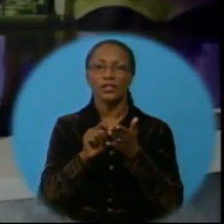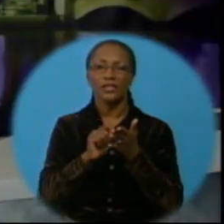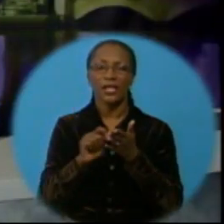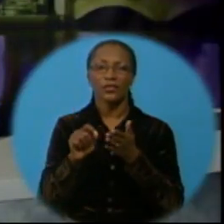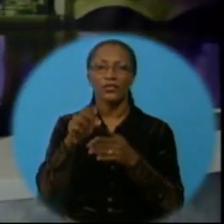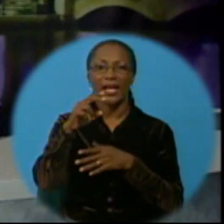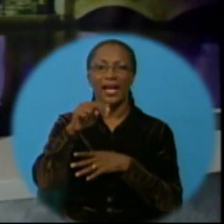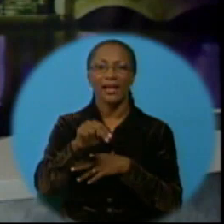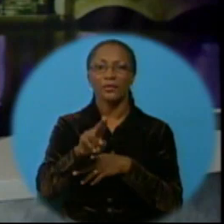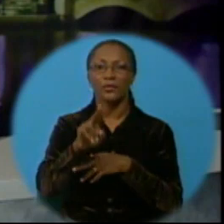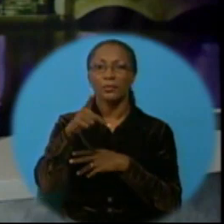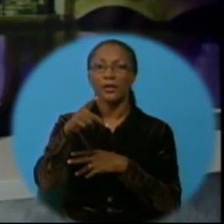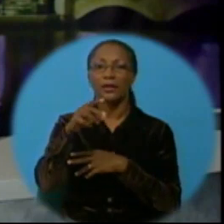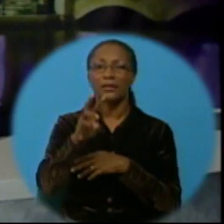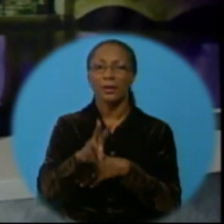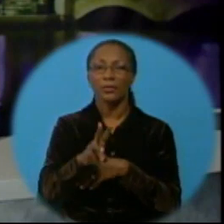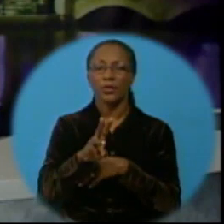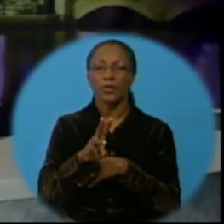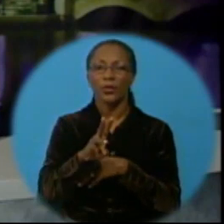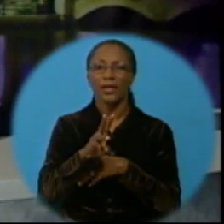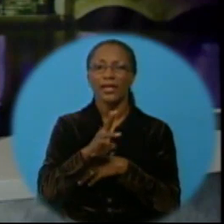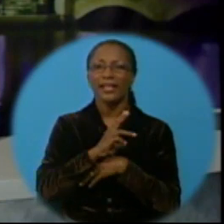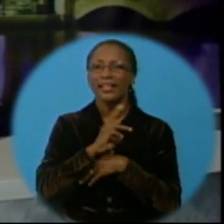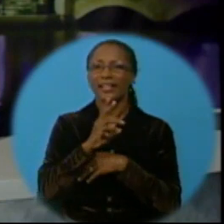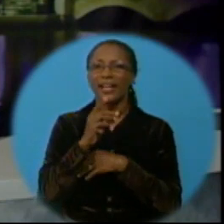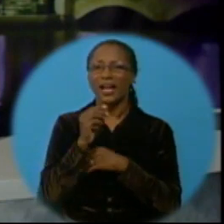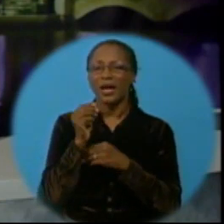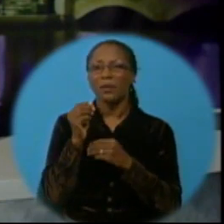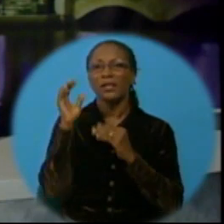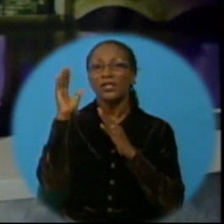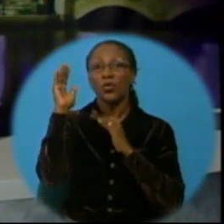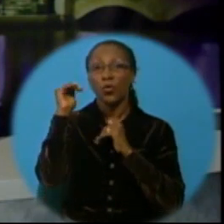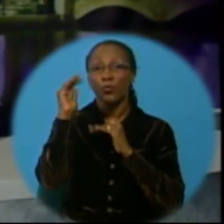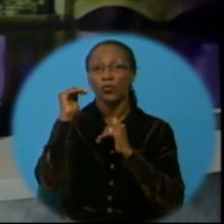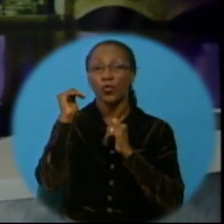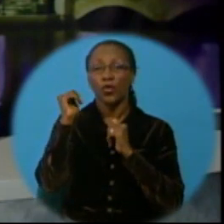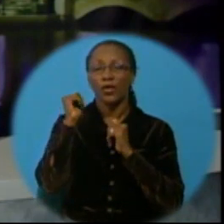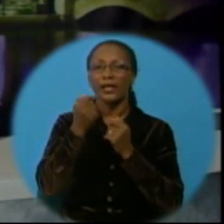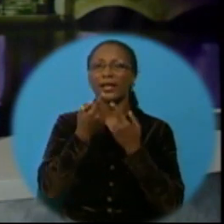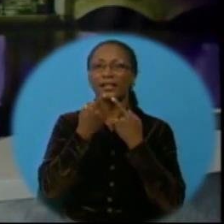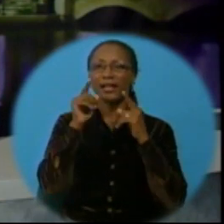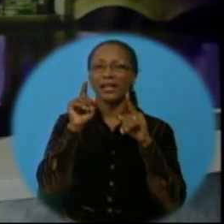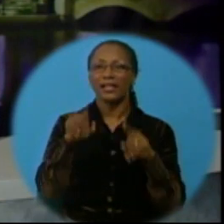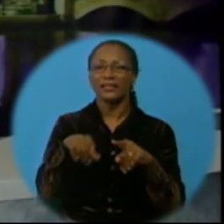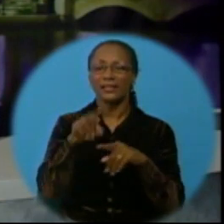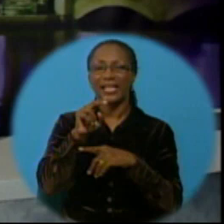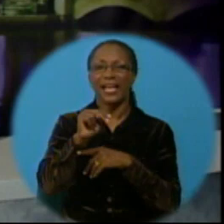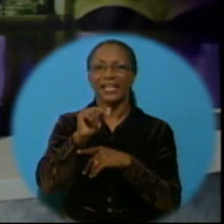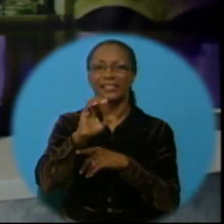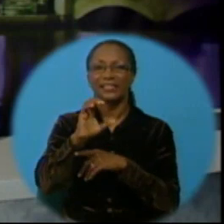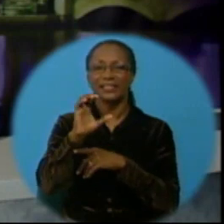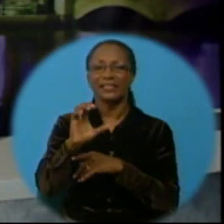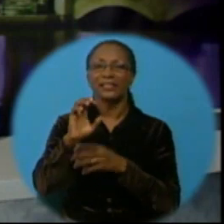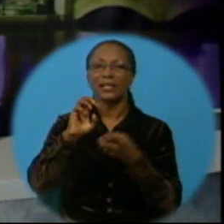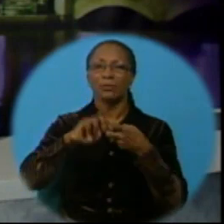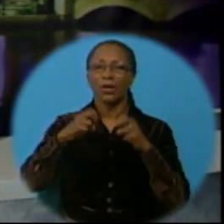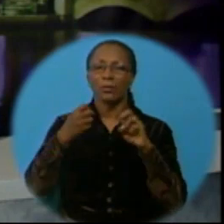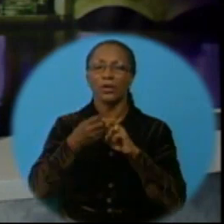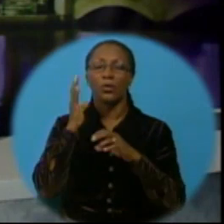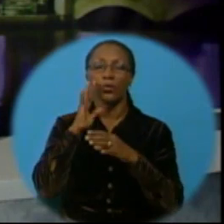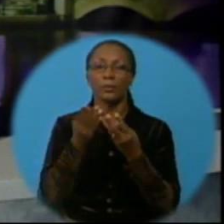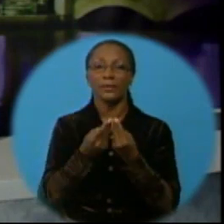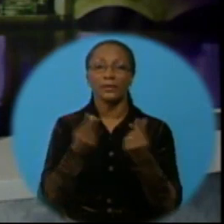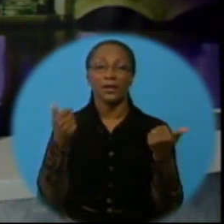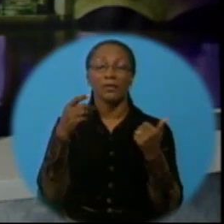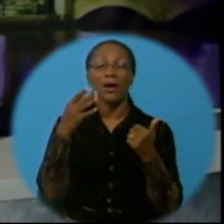Secretary of the NUPW is optimistic that a resolution to the ongoing NCC saga could be found by this Friday.